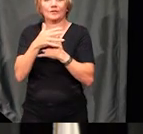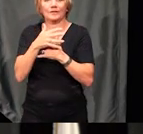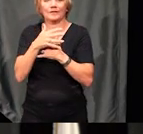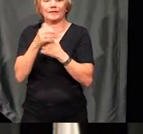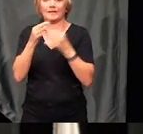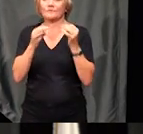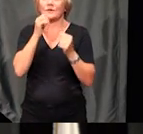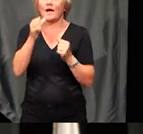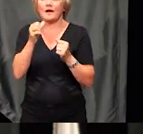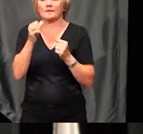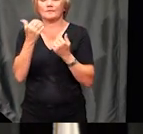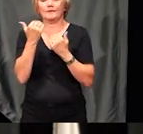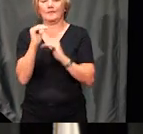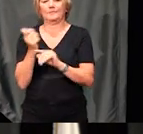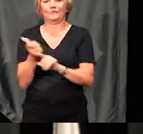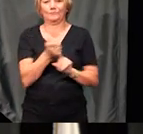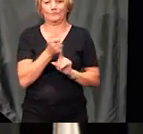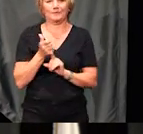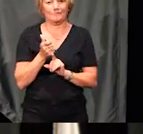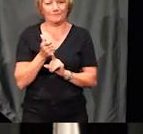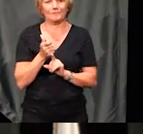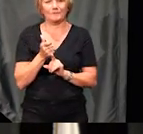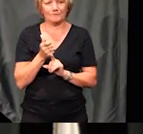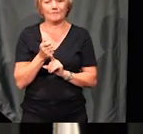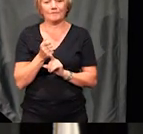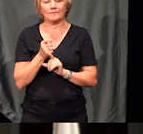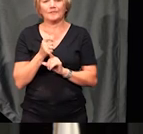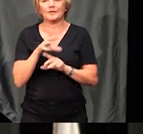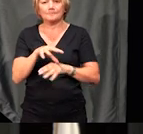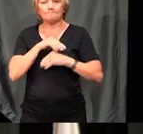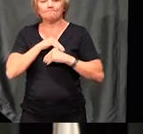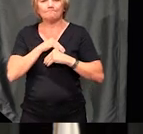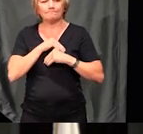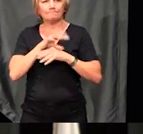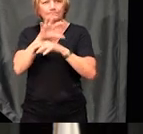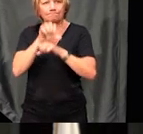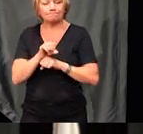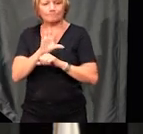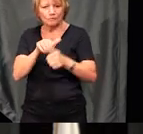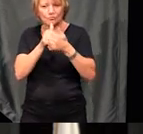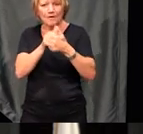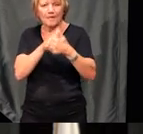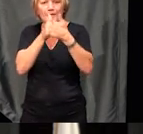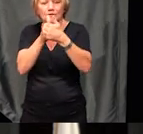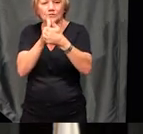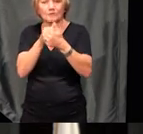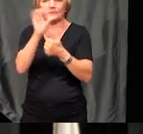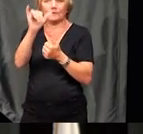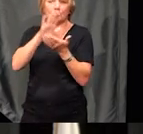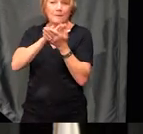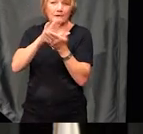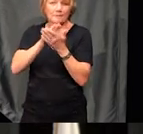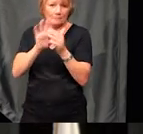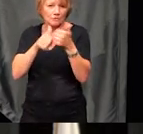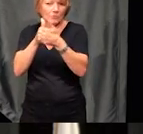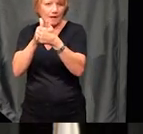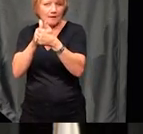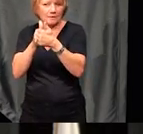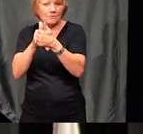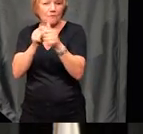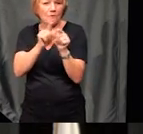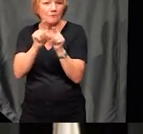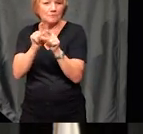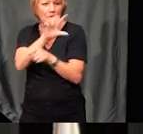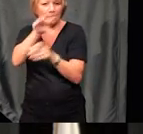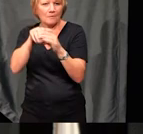limits. Embrace challenges until you get used to heights, because within academic challenges lies the opportunity to